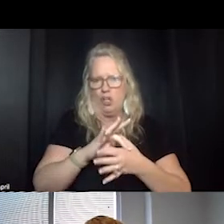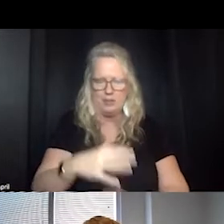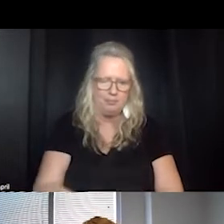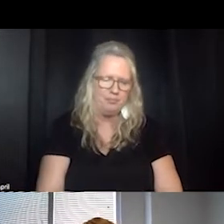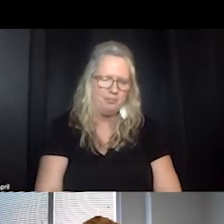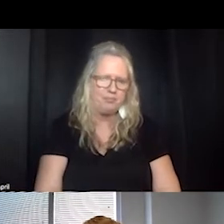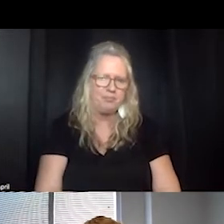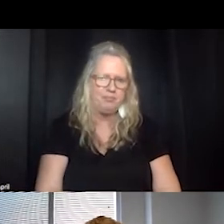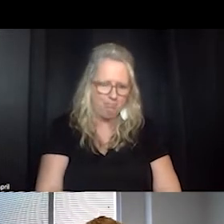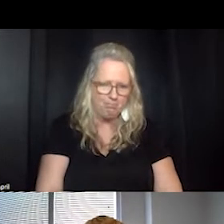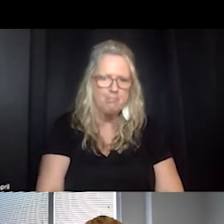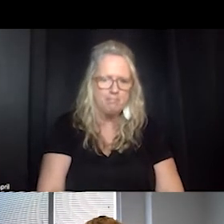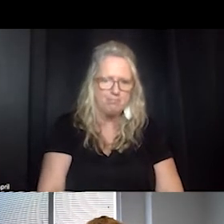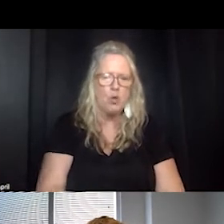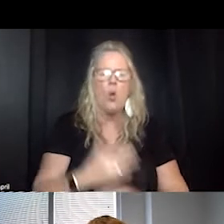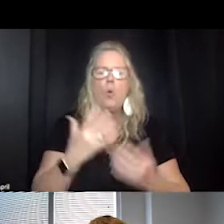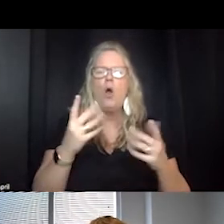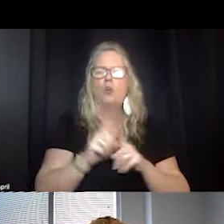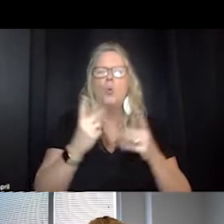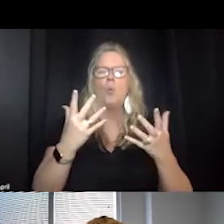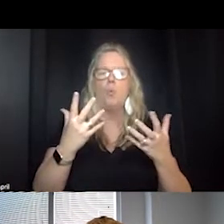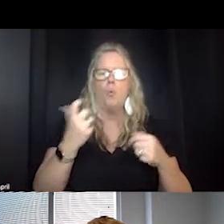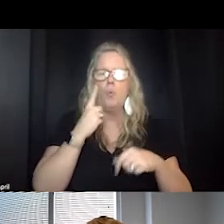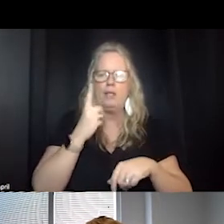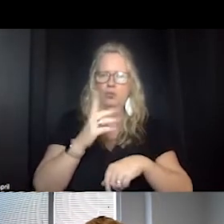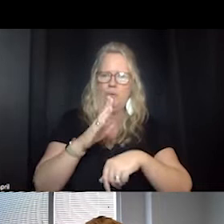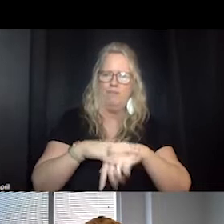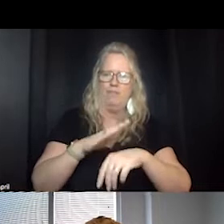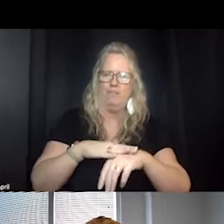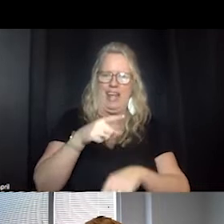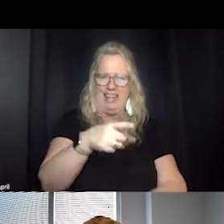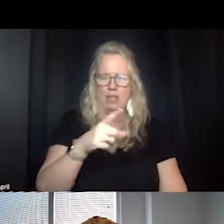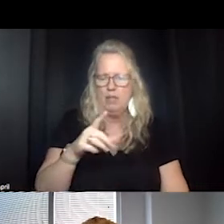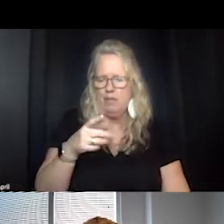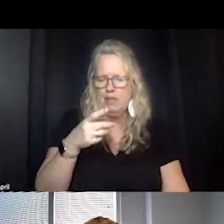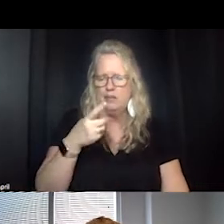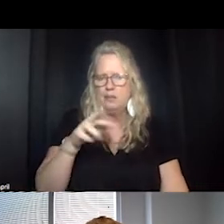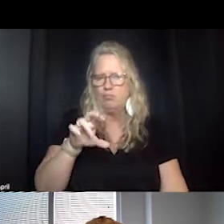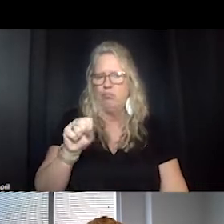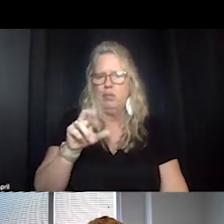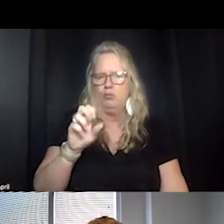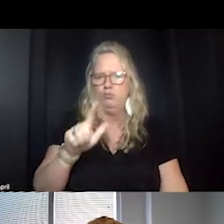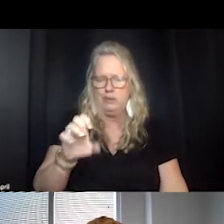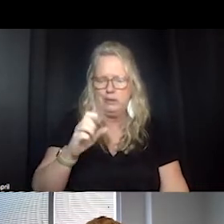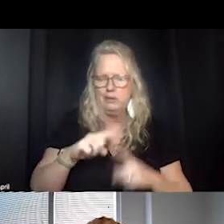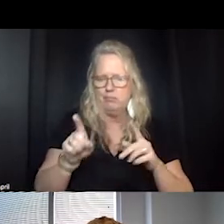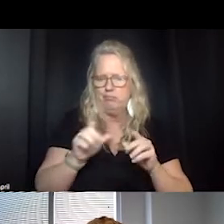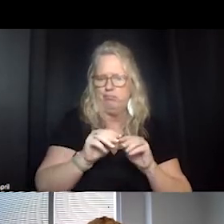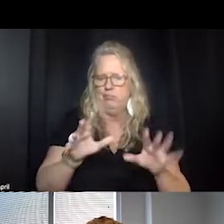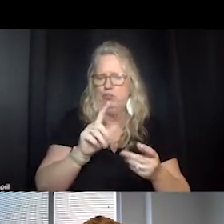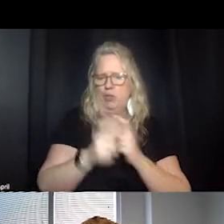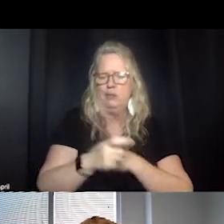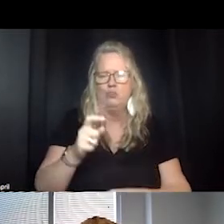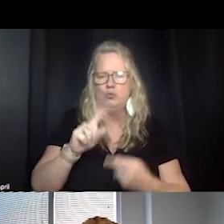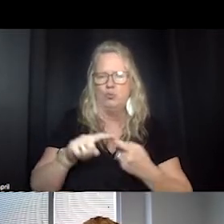We also wanted to flag this press release from the FCC around the transition to